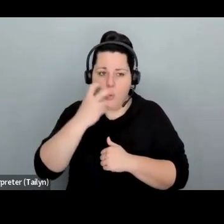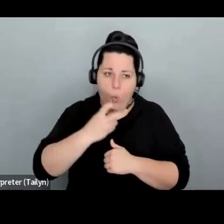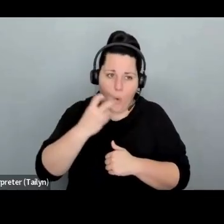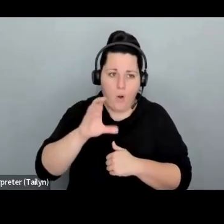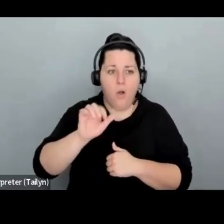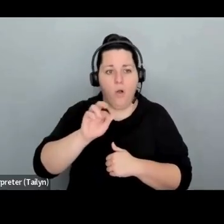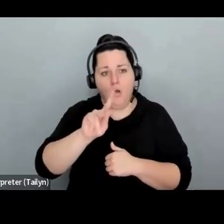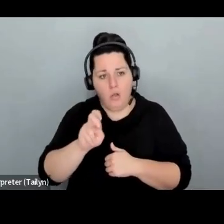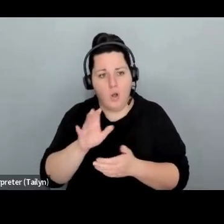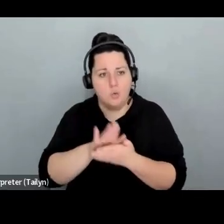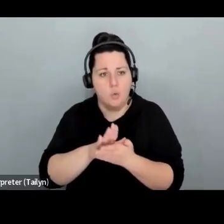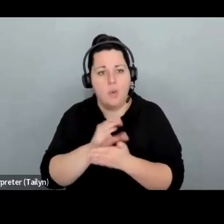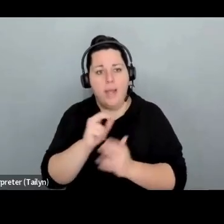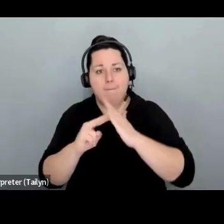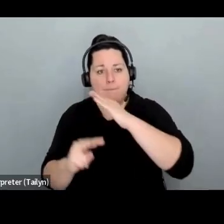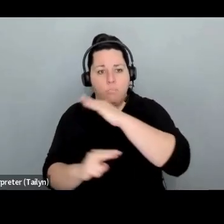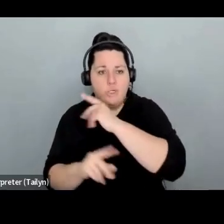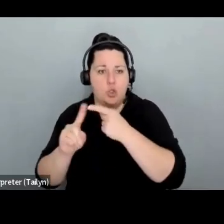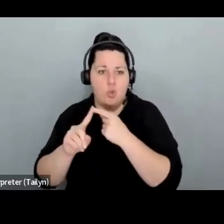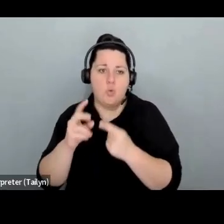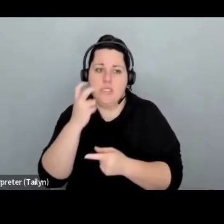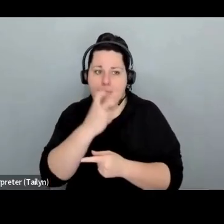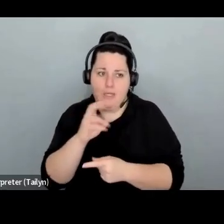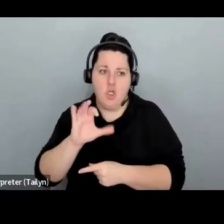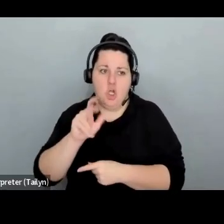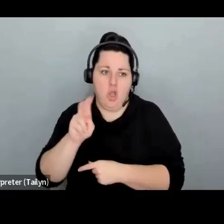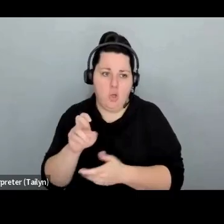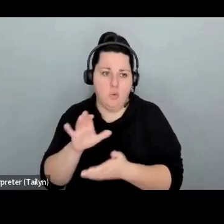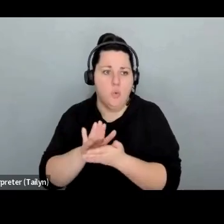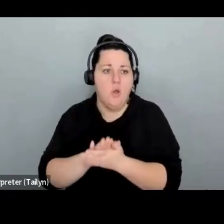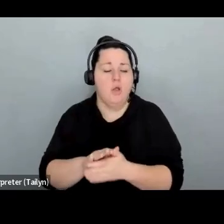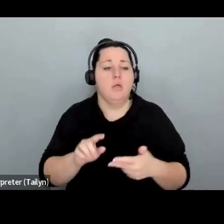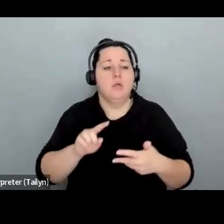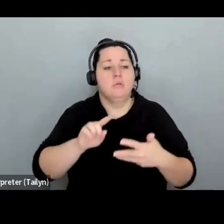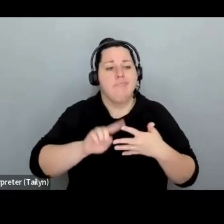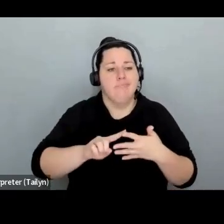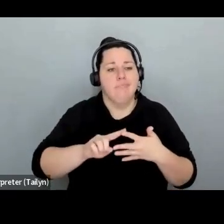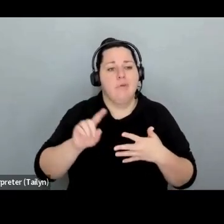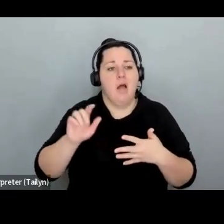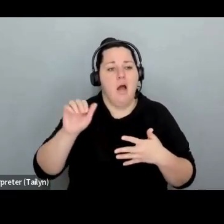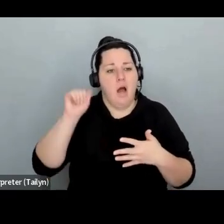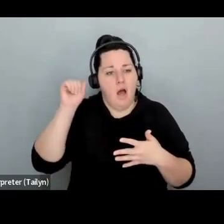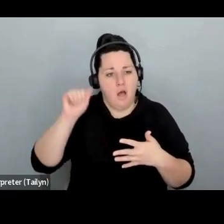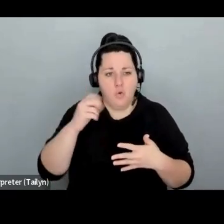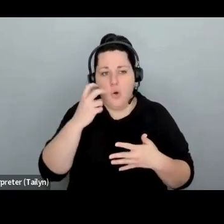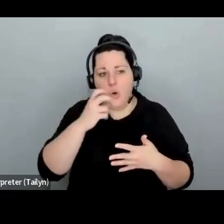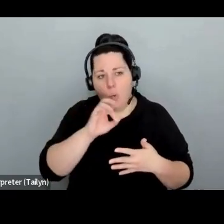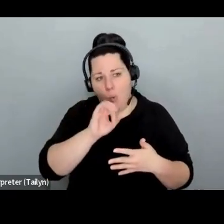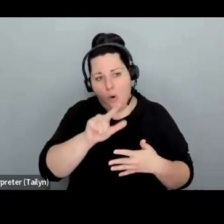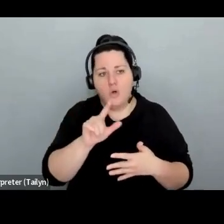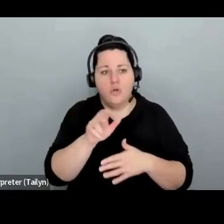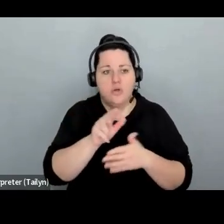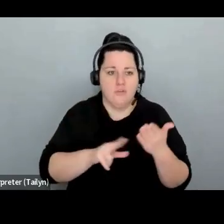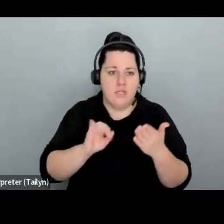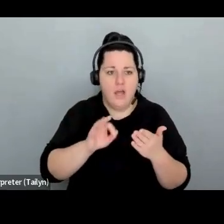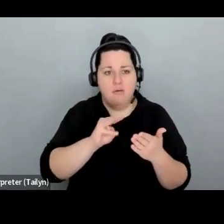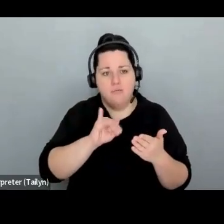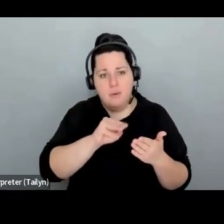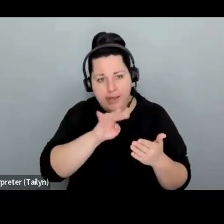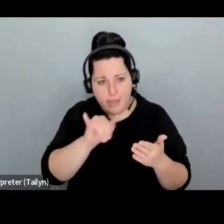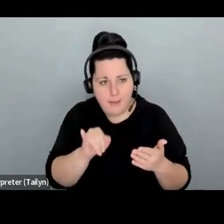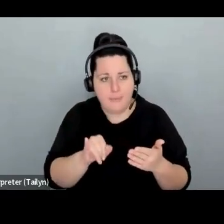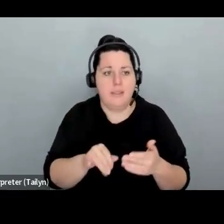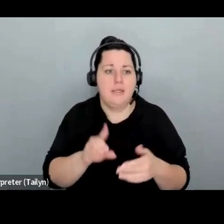School, and bridge to speech, Clark School. Auditory oral, University of Miami, Debbie School, and bridge to speech, Debbie